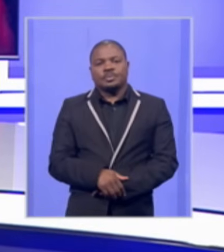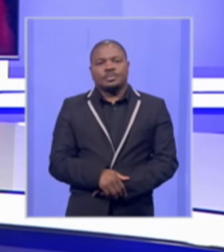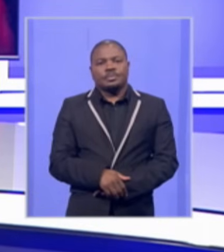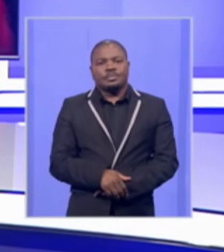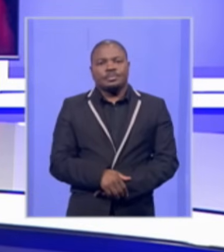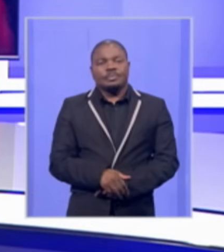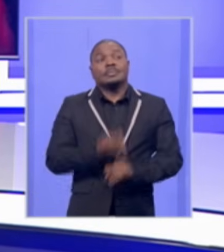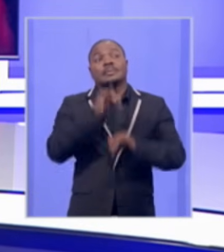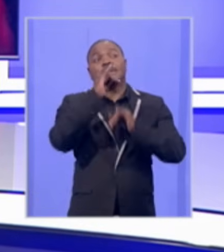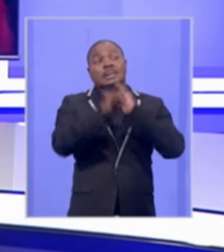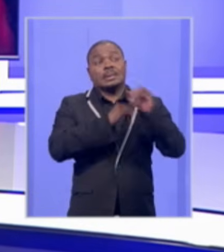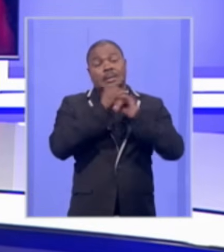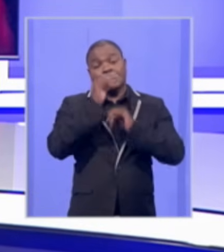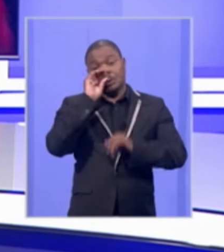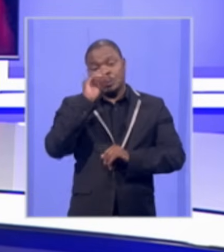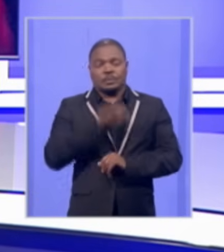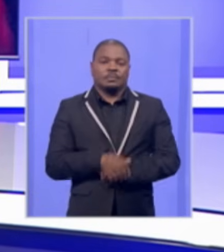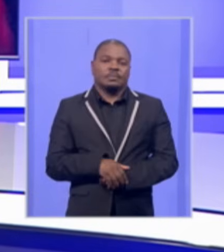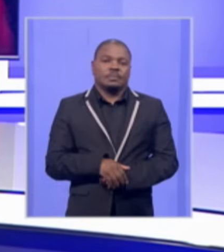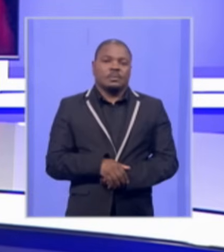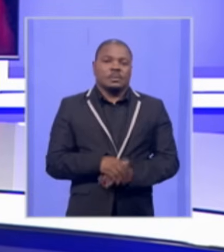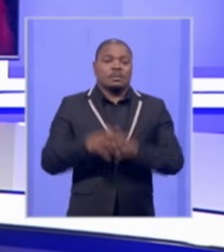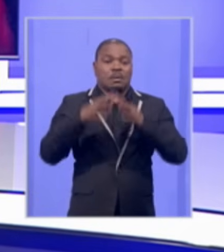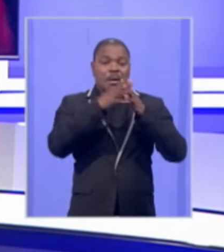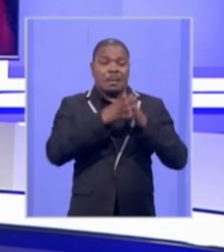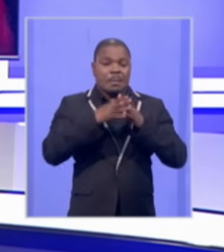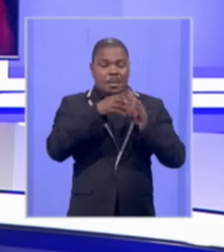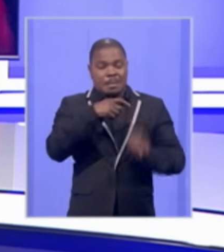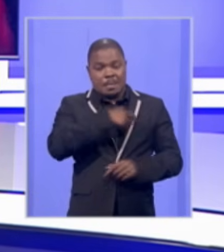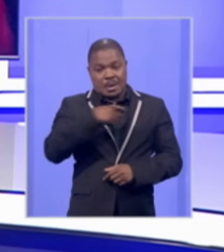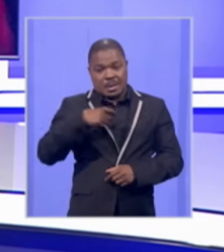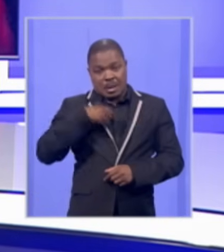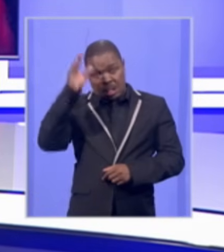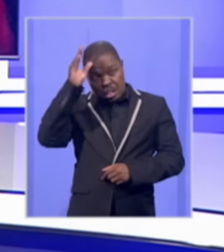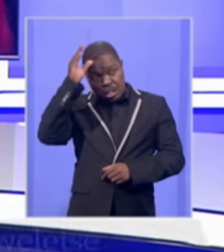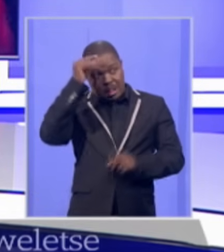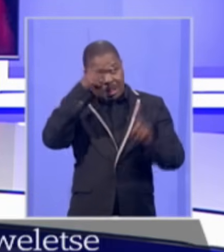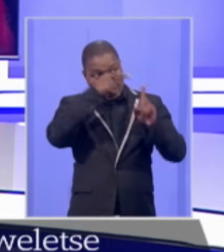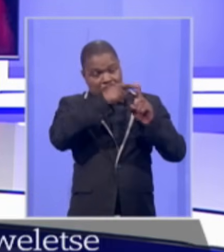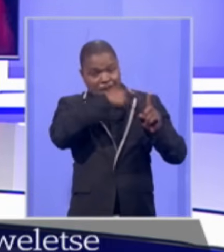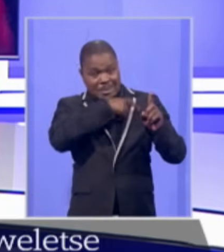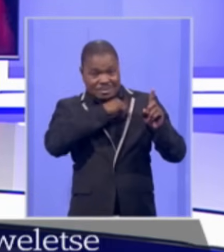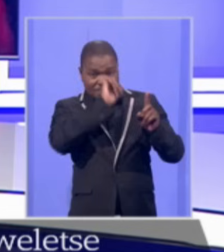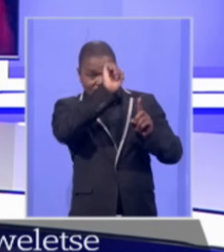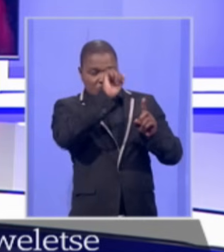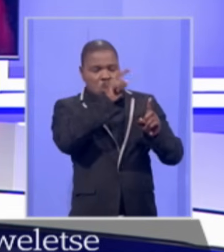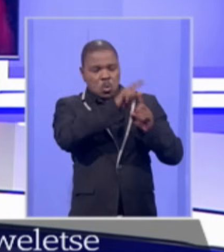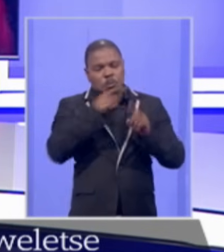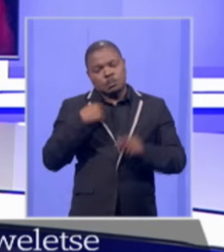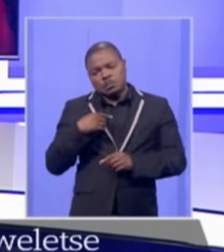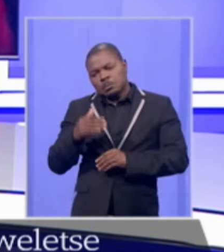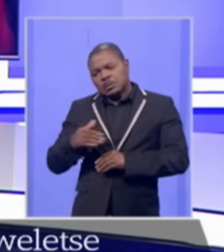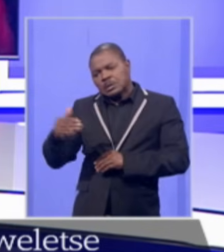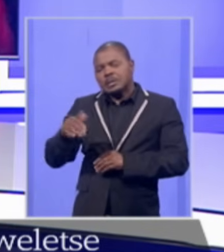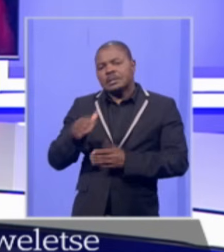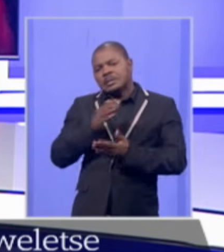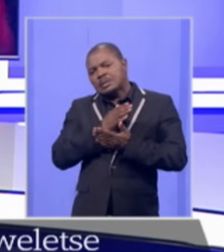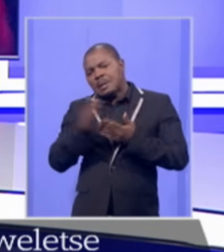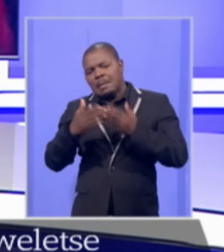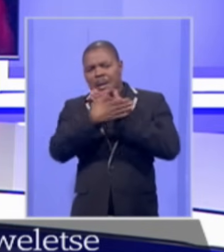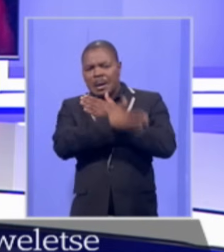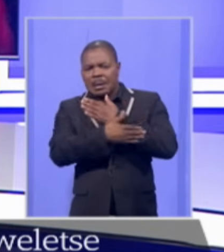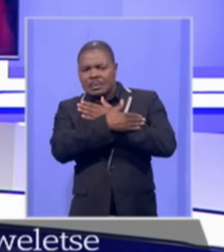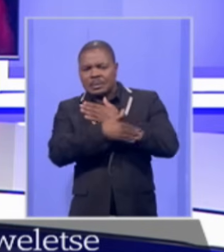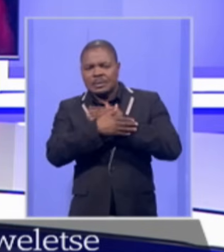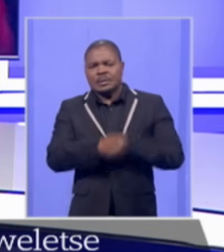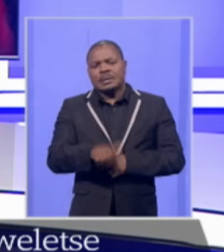Mo go tsa boditšhaba, tshwetso ya mopresidente Donald Trump go sekega tiragatso ya lekgetho mo dinageng tse dingwe ga e